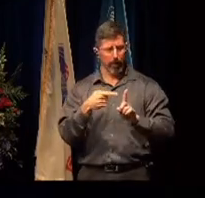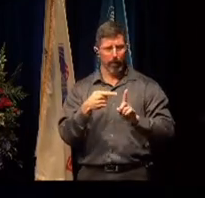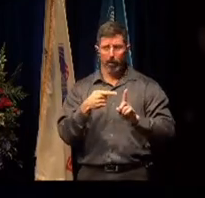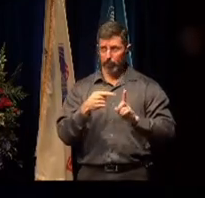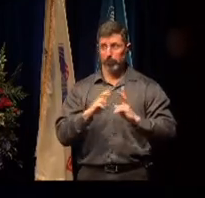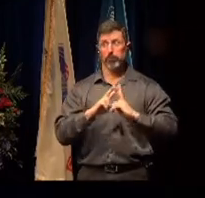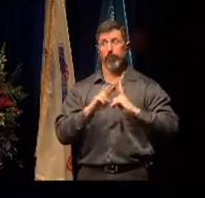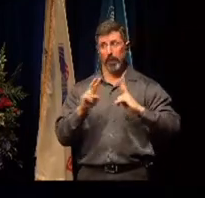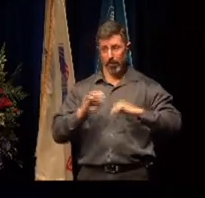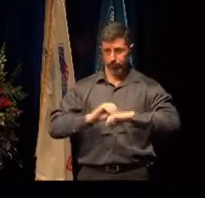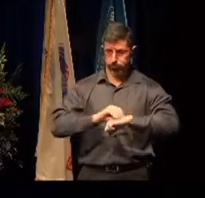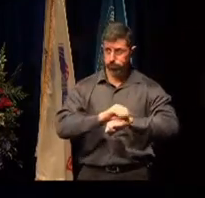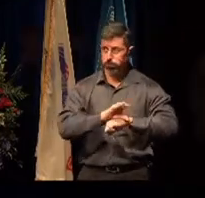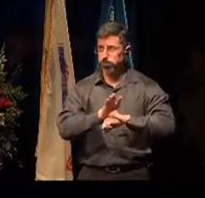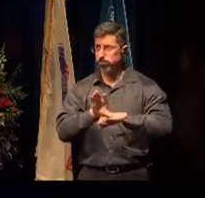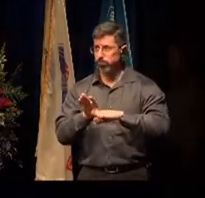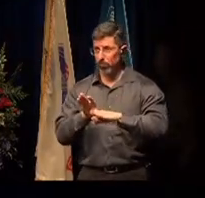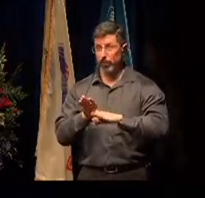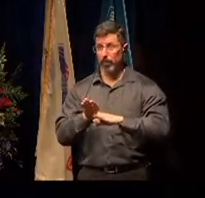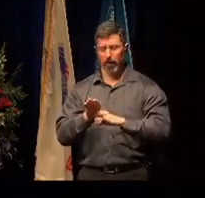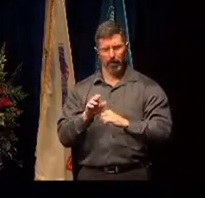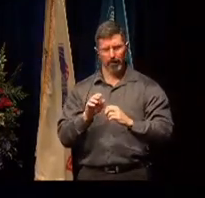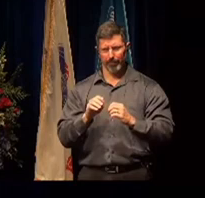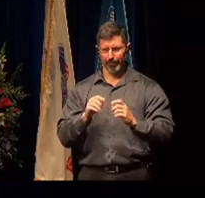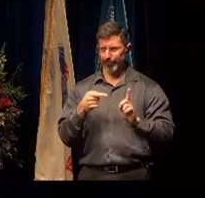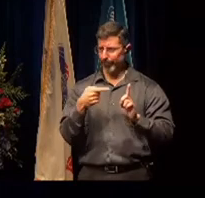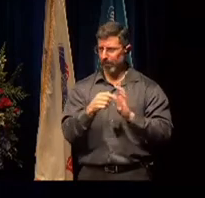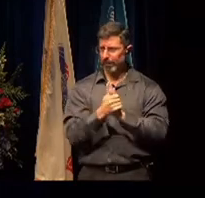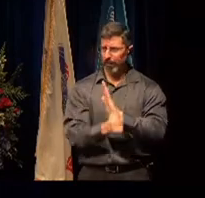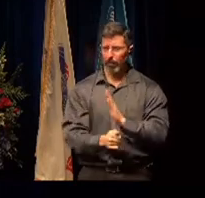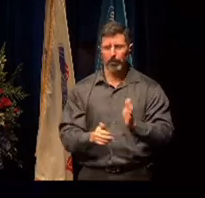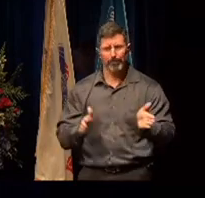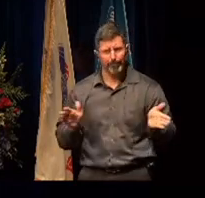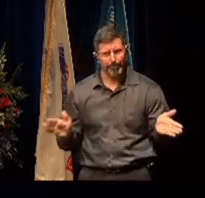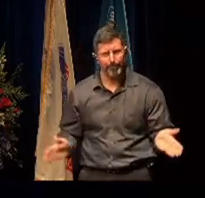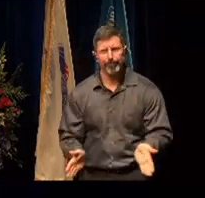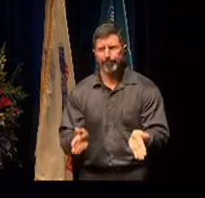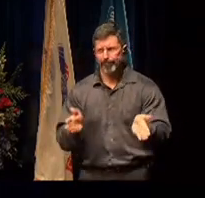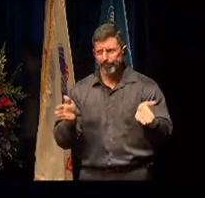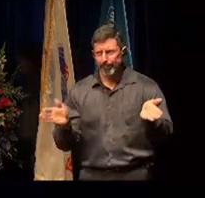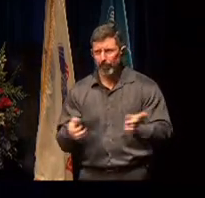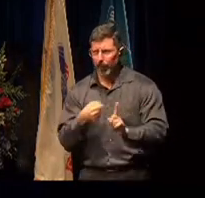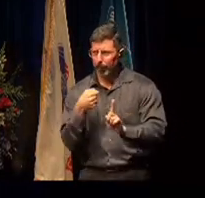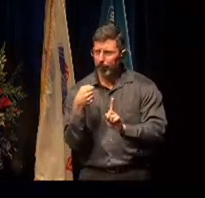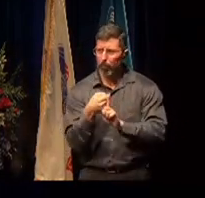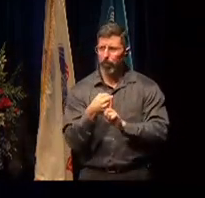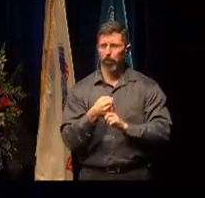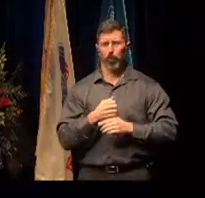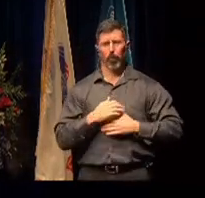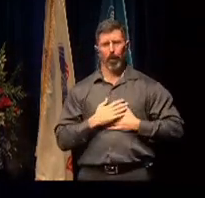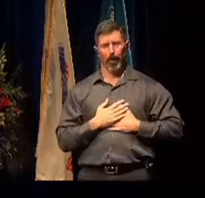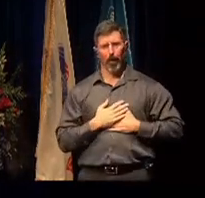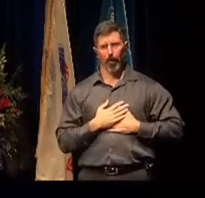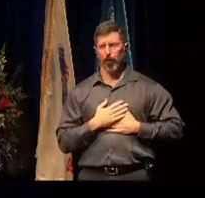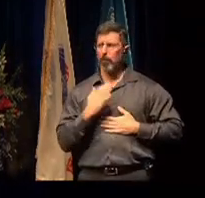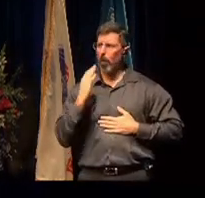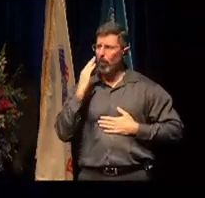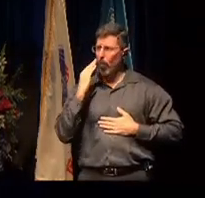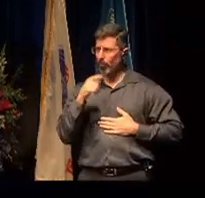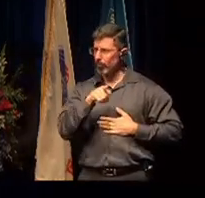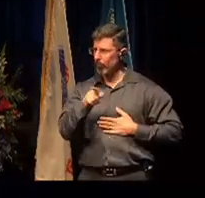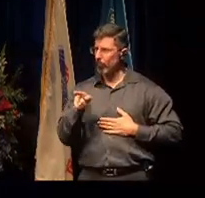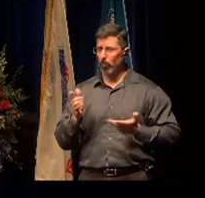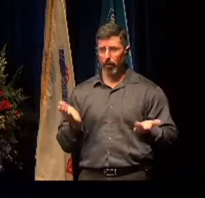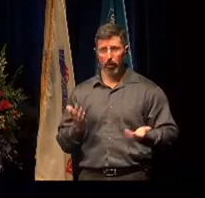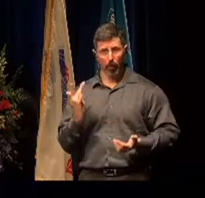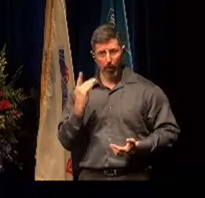that could encourage and impact. And I know most of you are here because he has had an impact on your